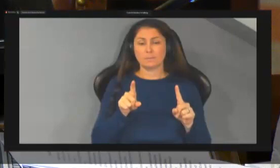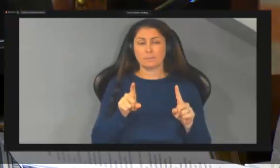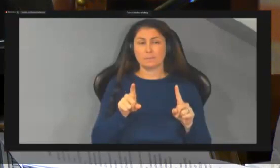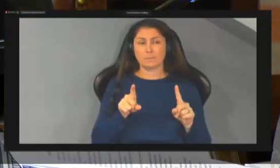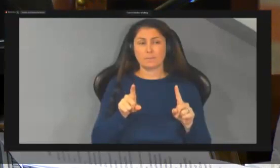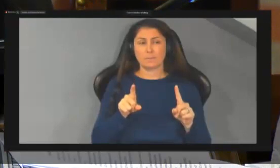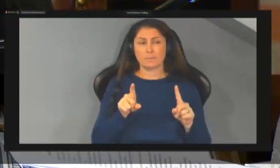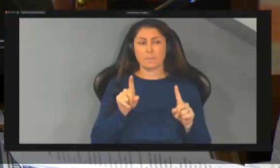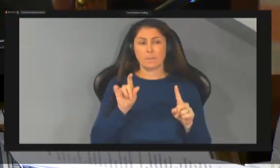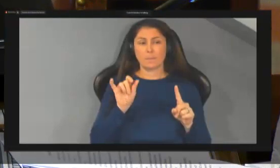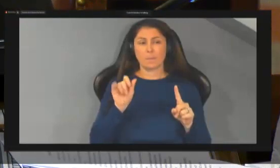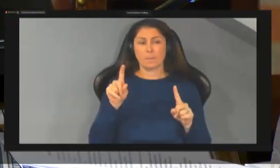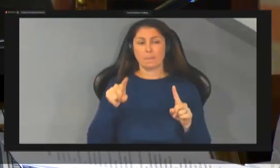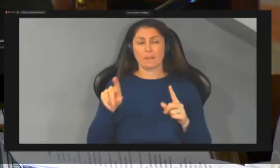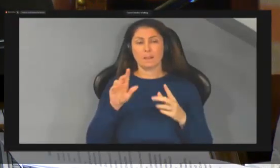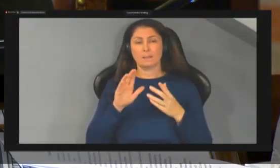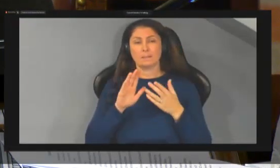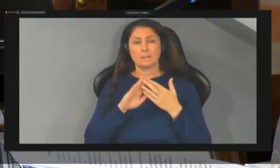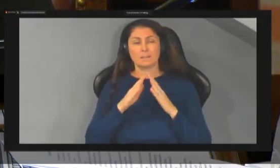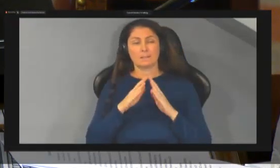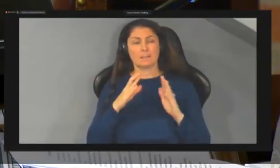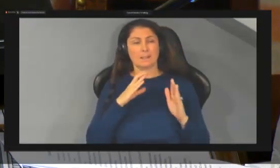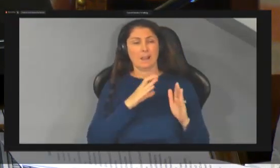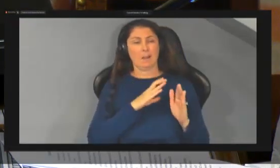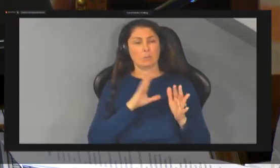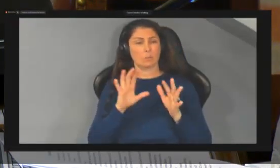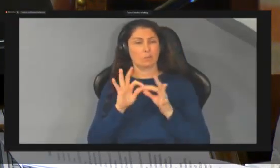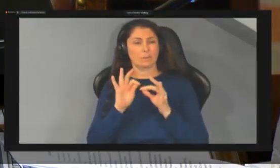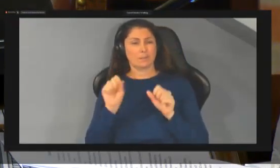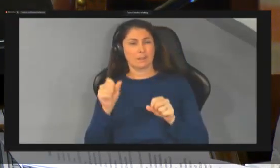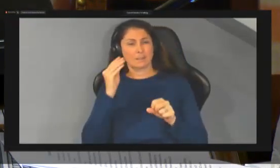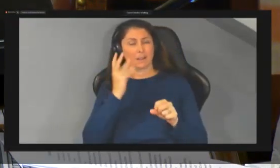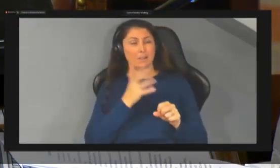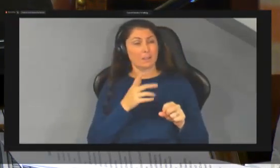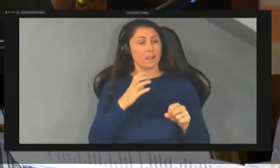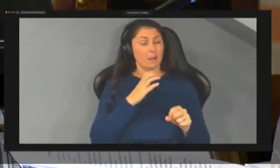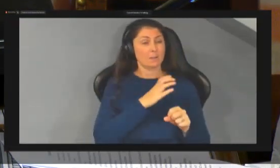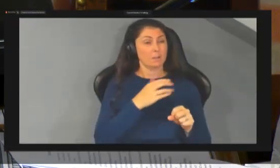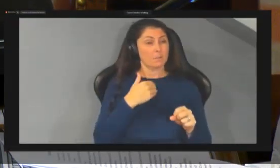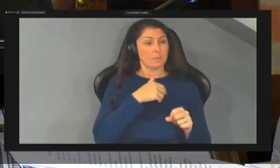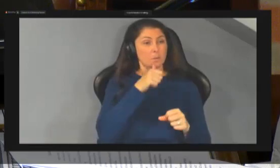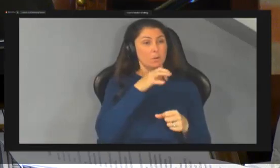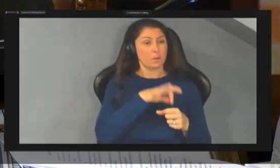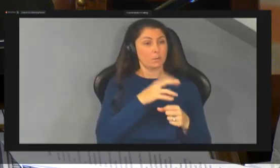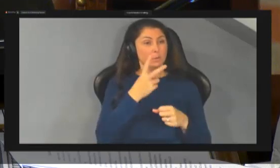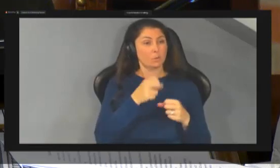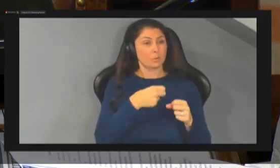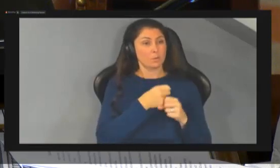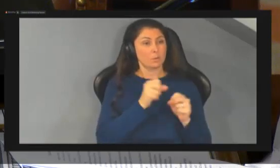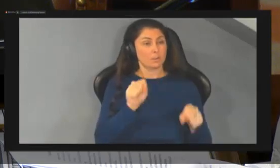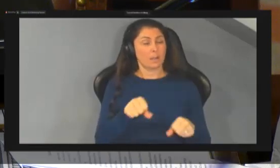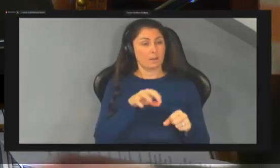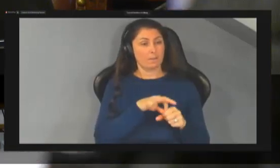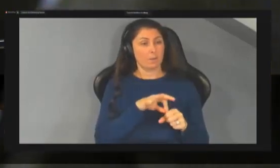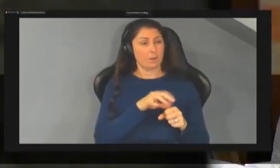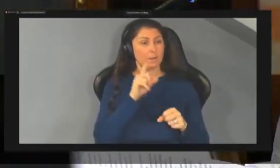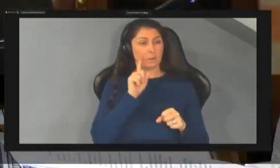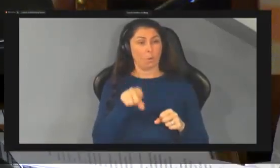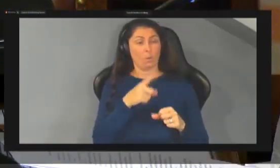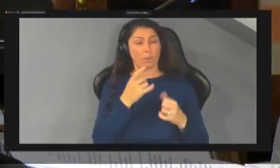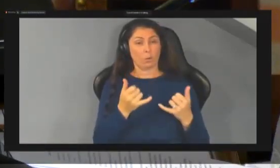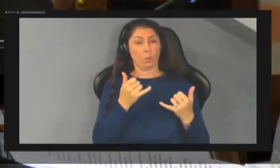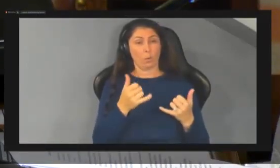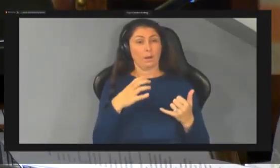solicitor can, our city council solicitor can tell us, I don't think council members that are up for election in 2 years can vote for this. Only current council members who